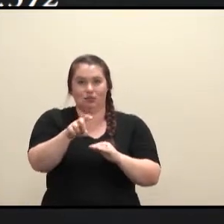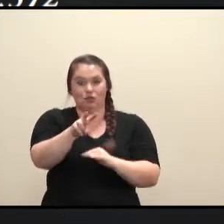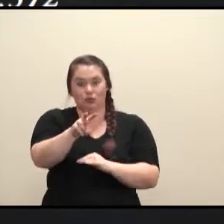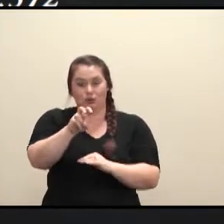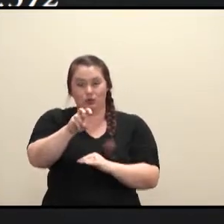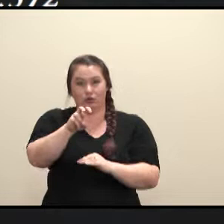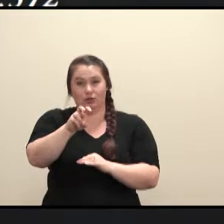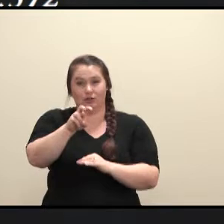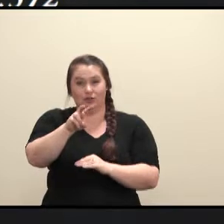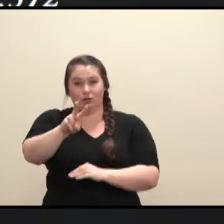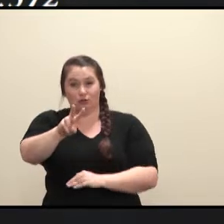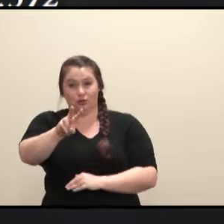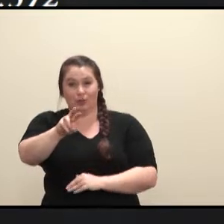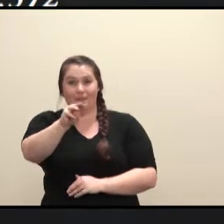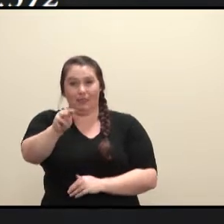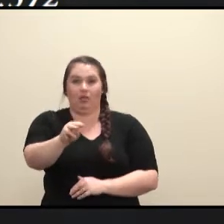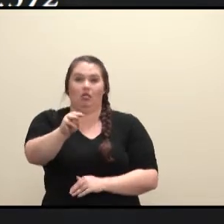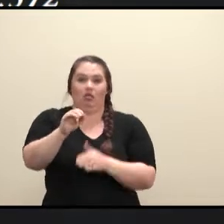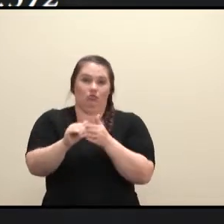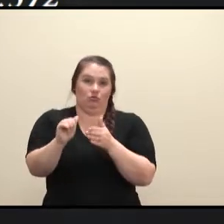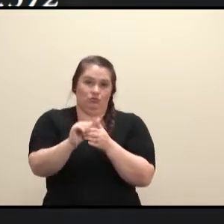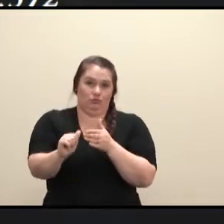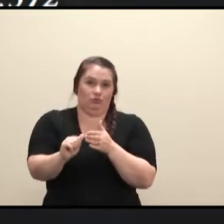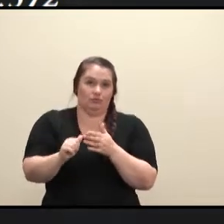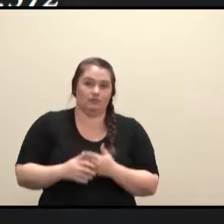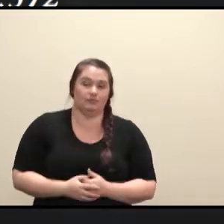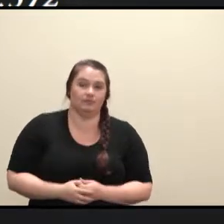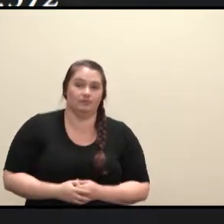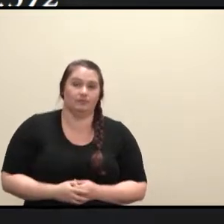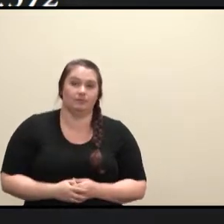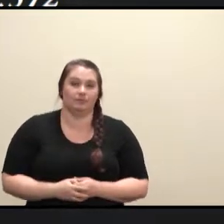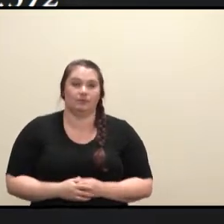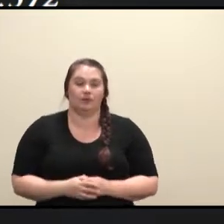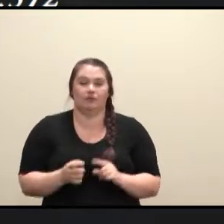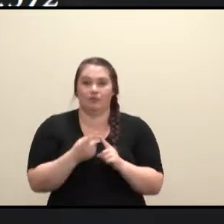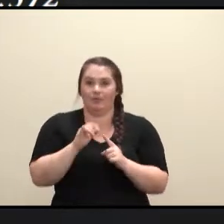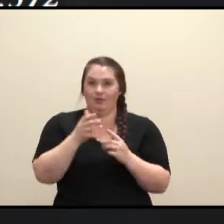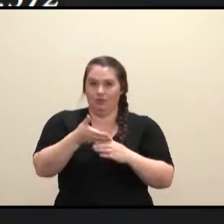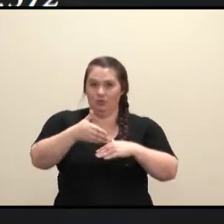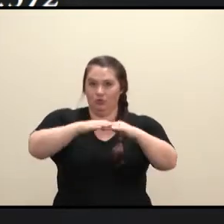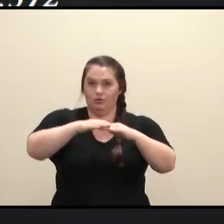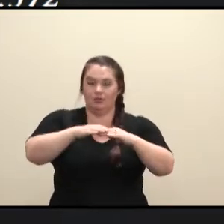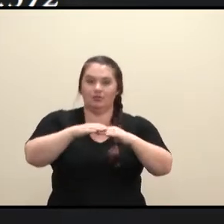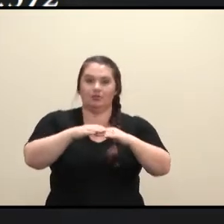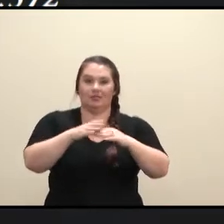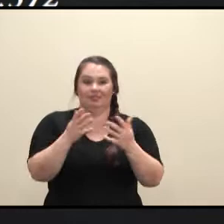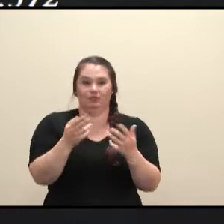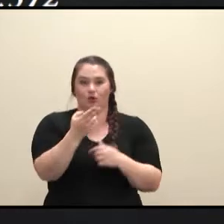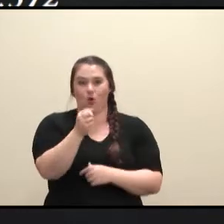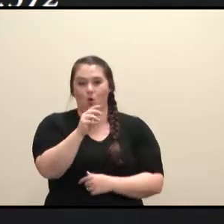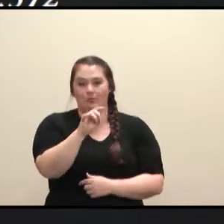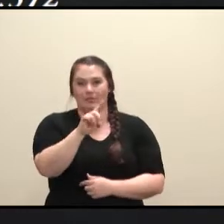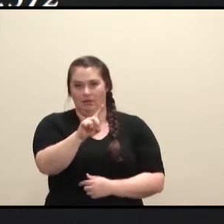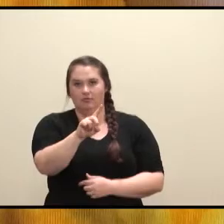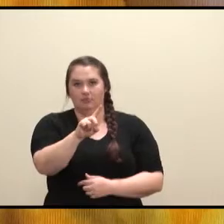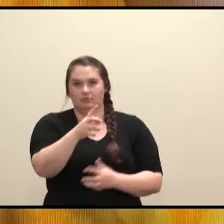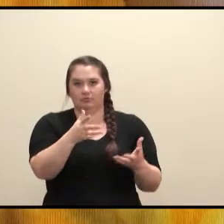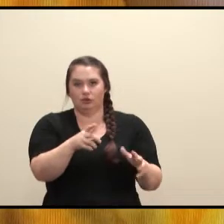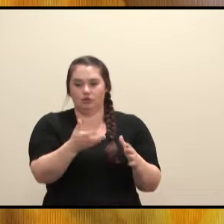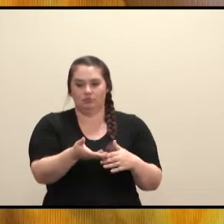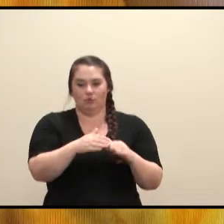$202 million based on that increase of $15,000 for the homestead exemptions.